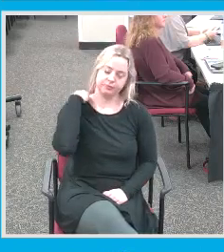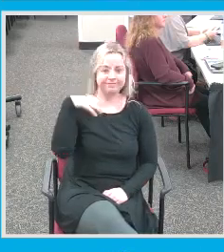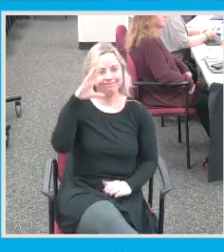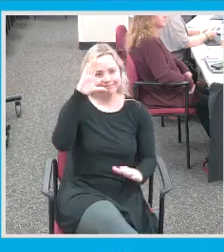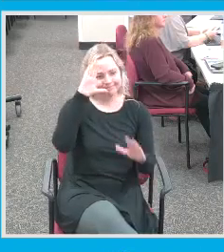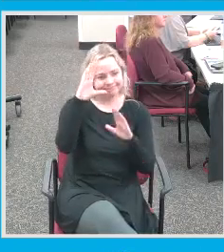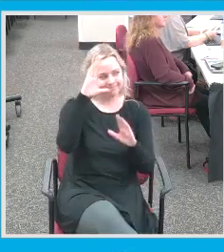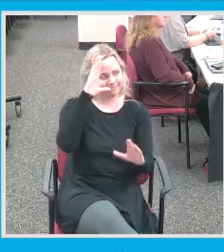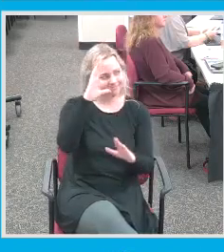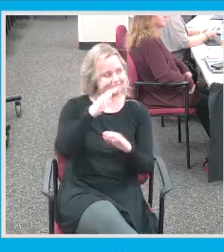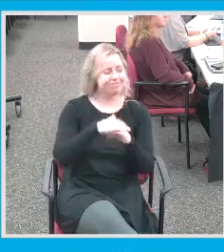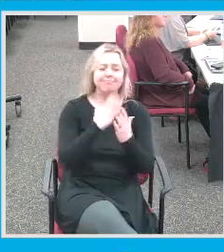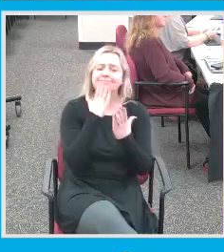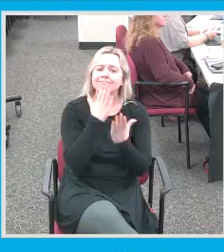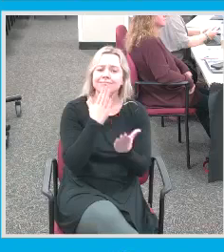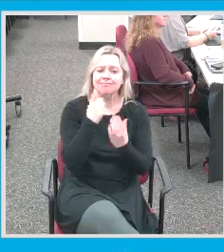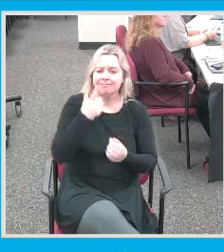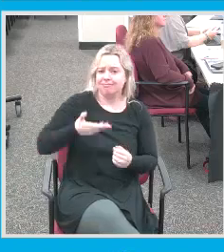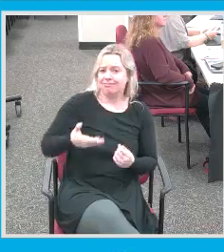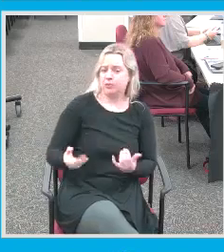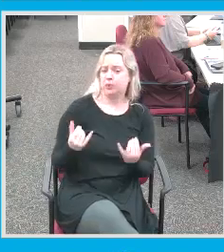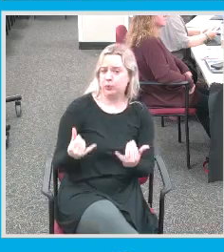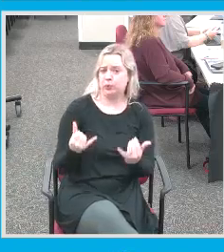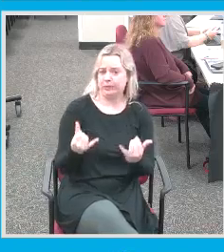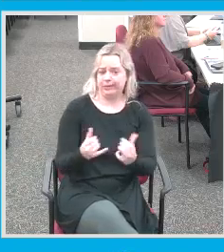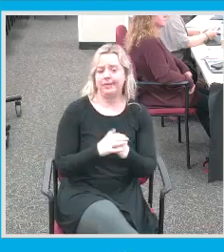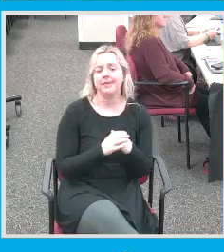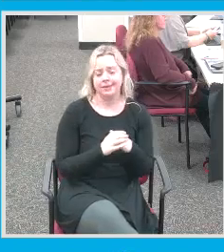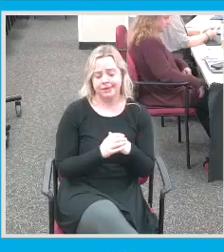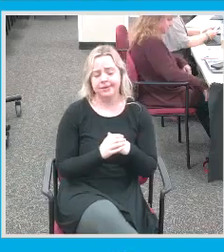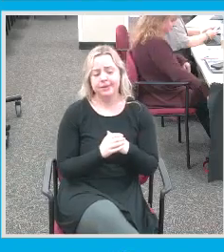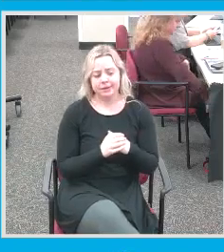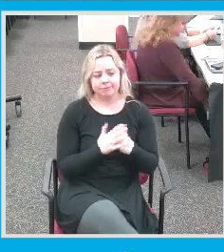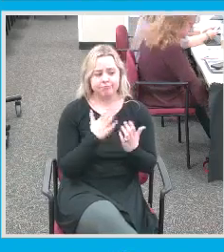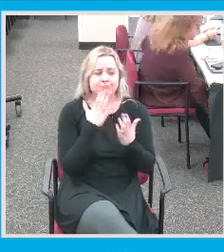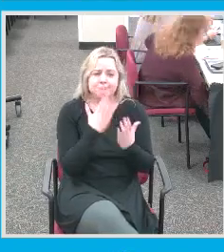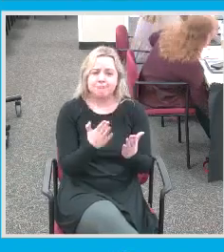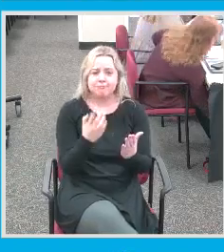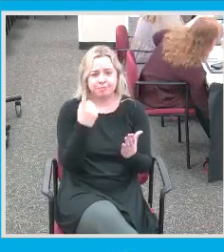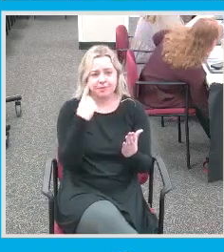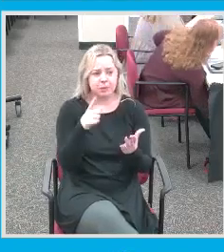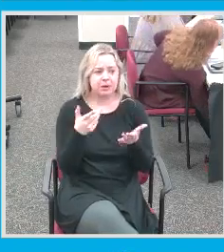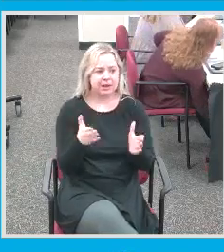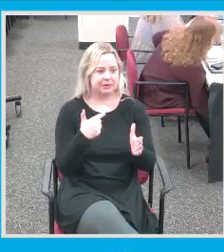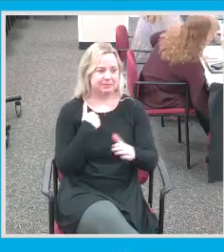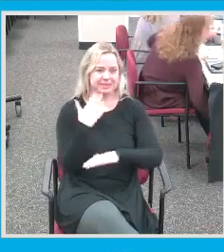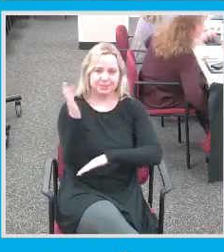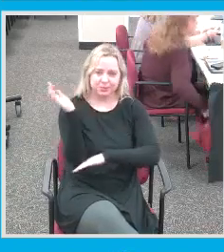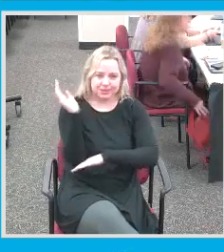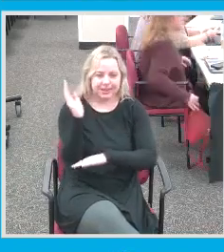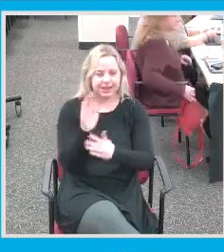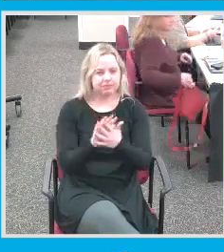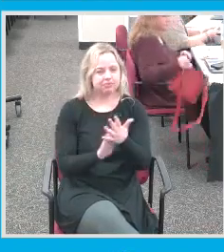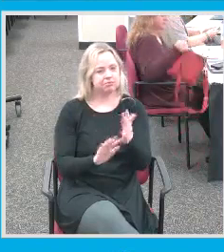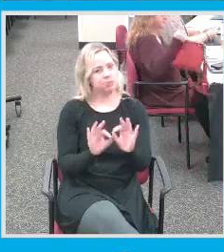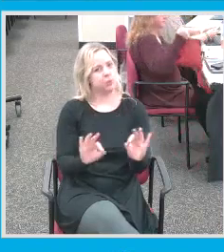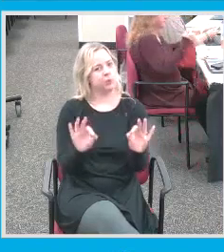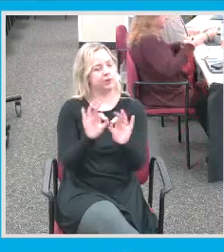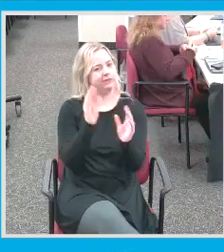Hi. Thank you for having me and allowing me to present this important information to